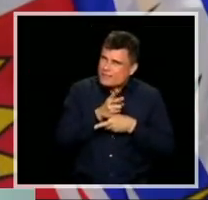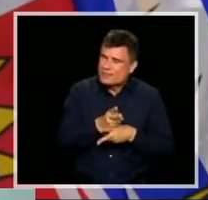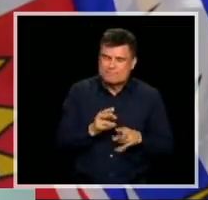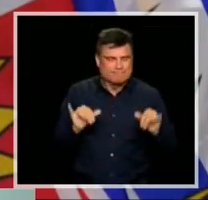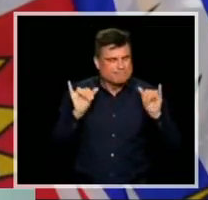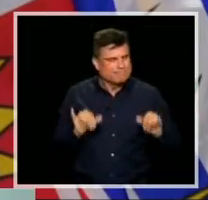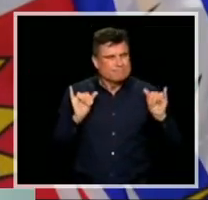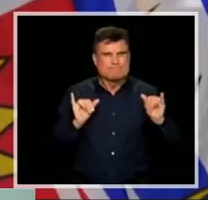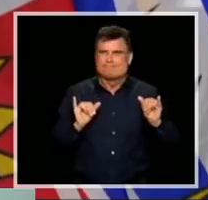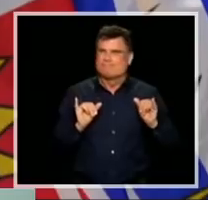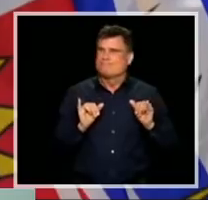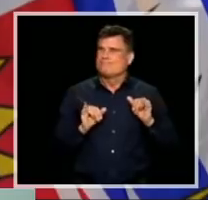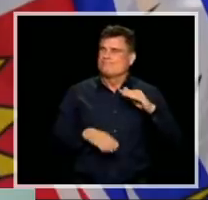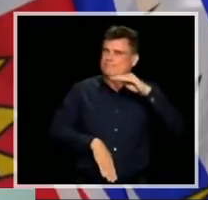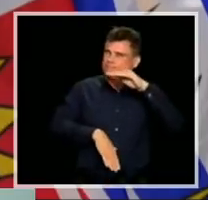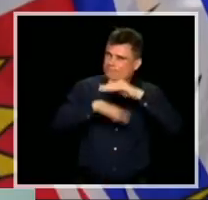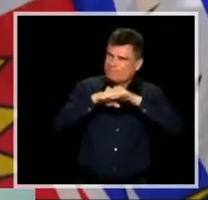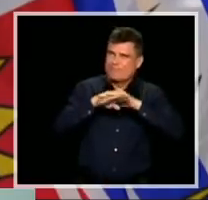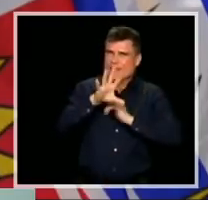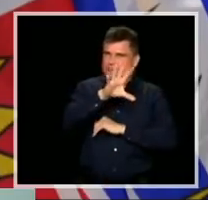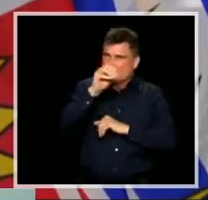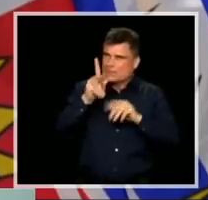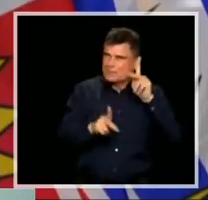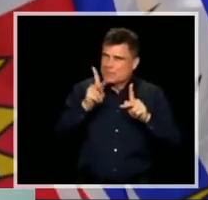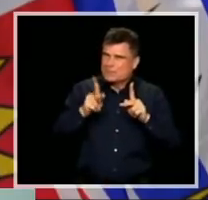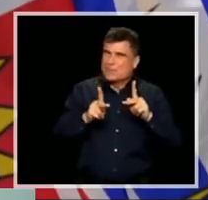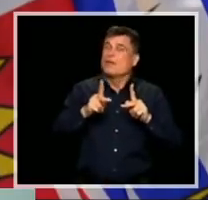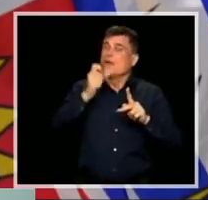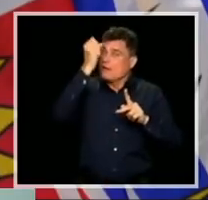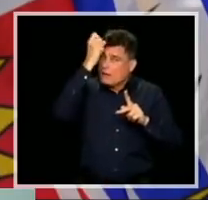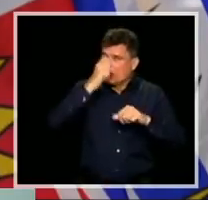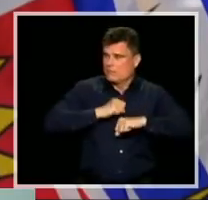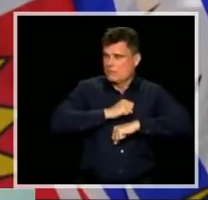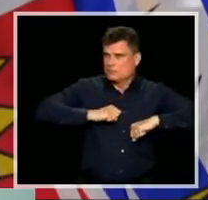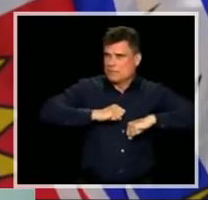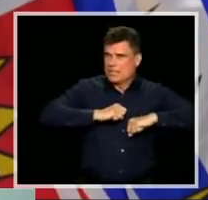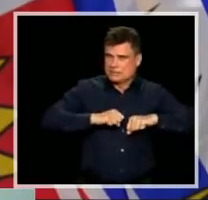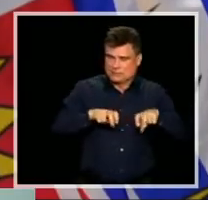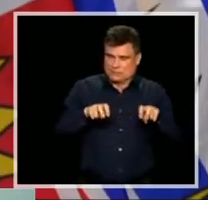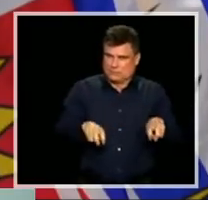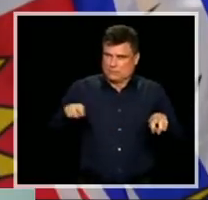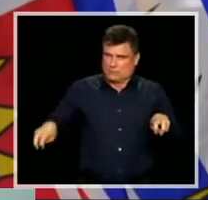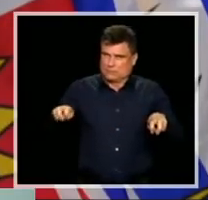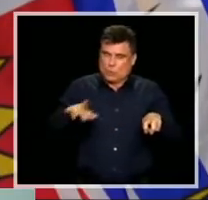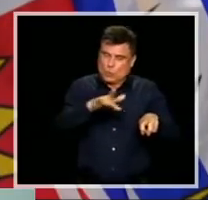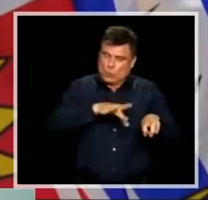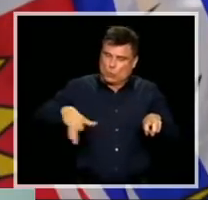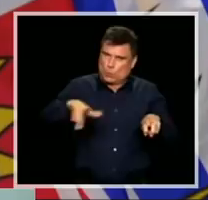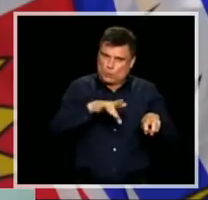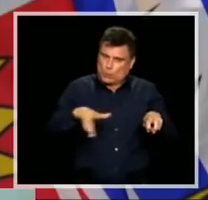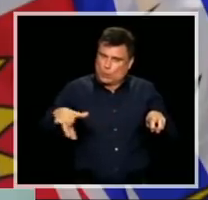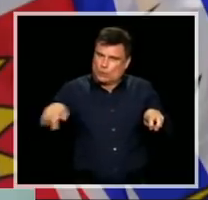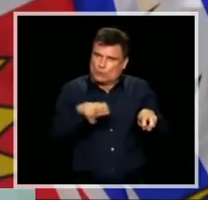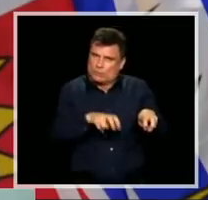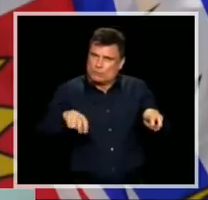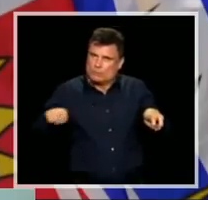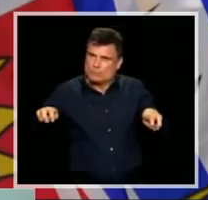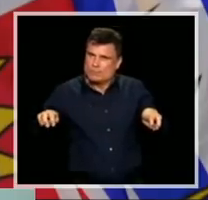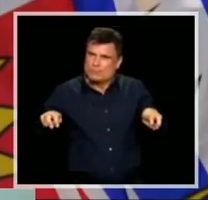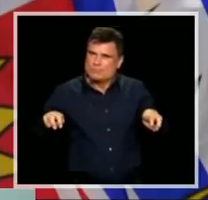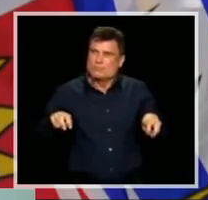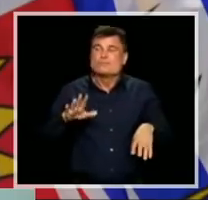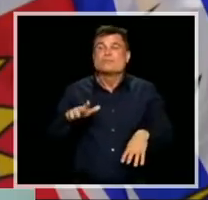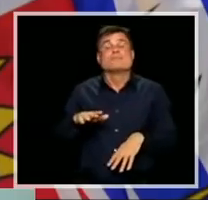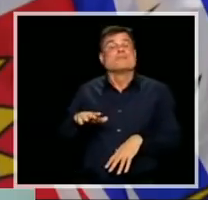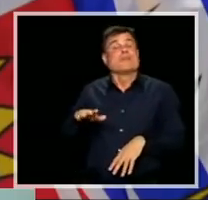this. And we will make it through this with keeping ourselves together and making sure that we stay kind